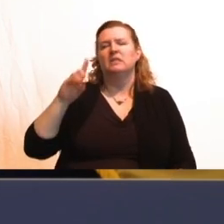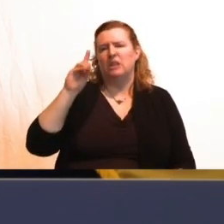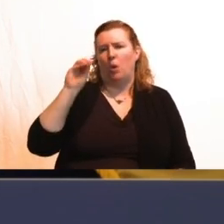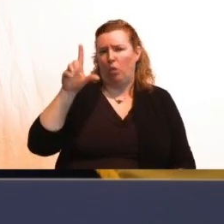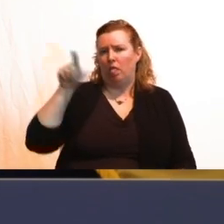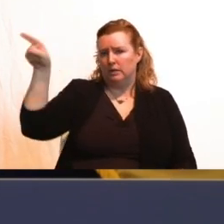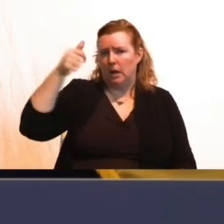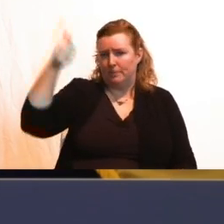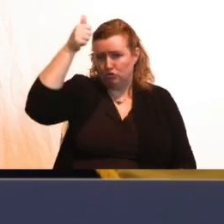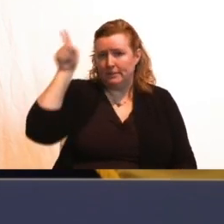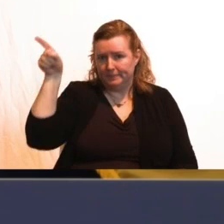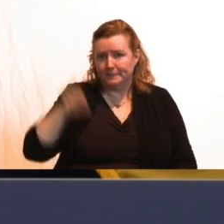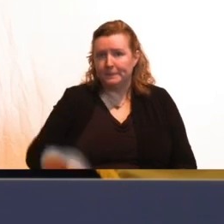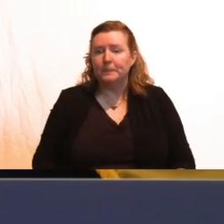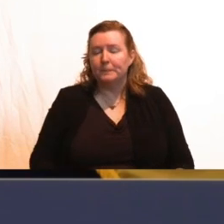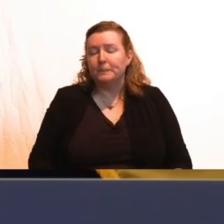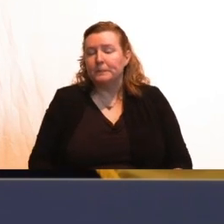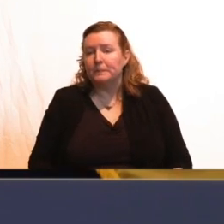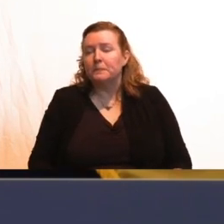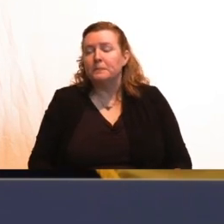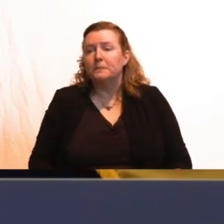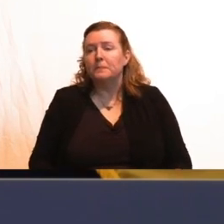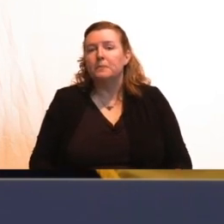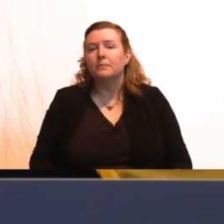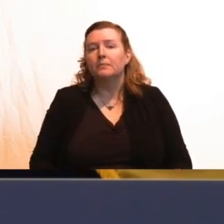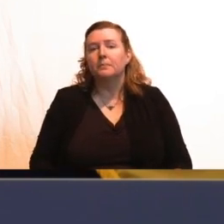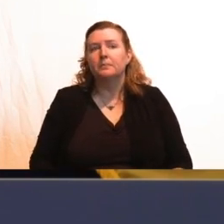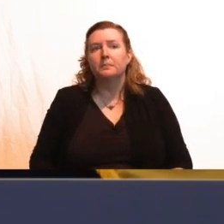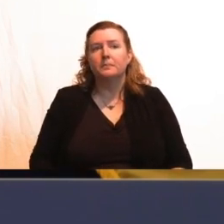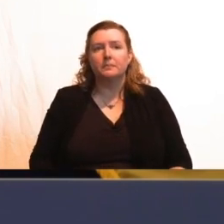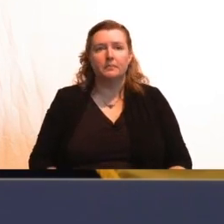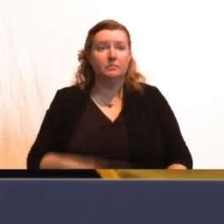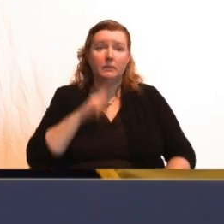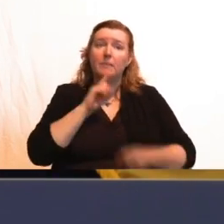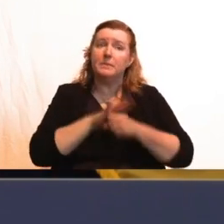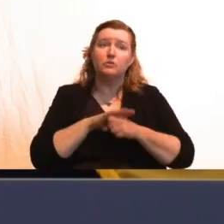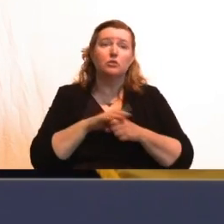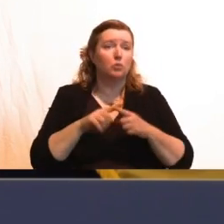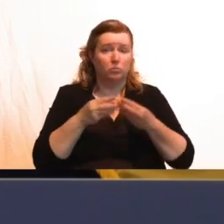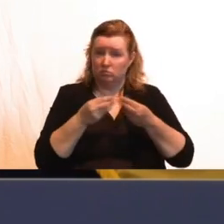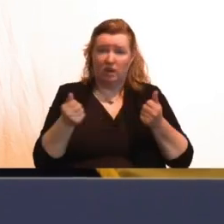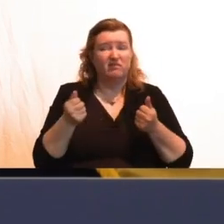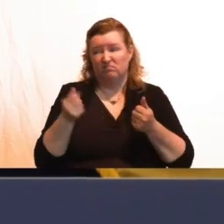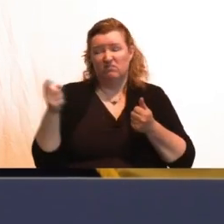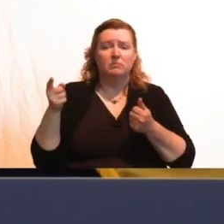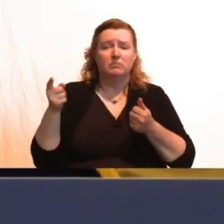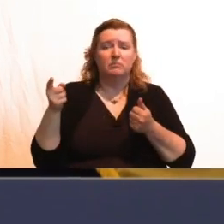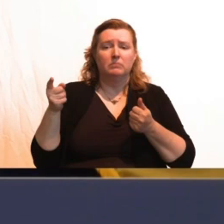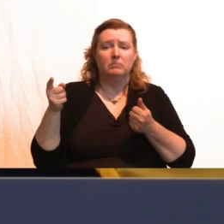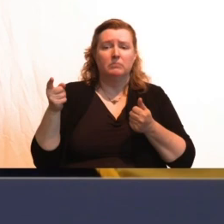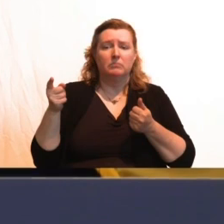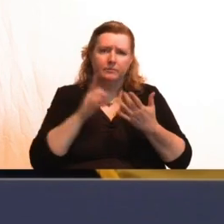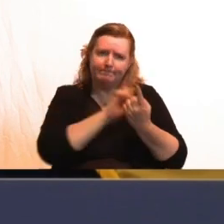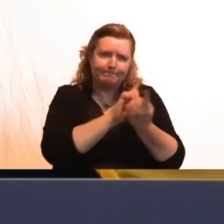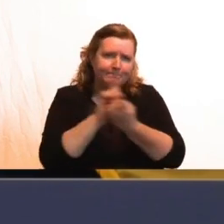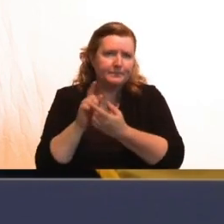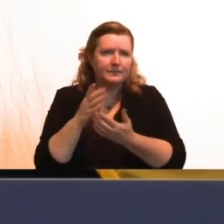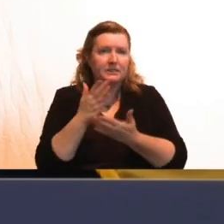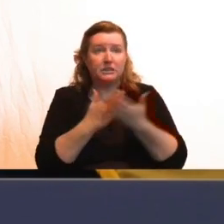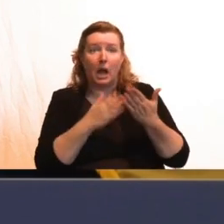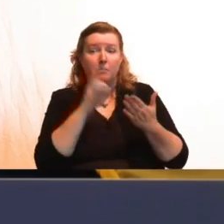resolved one way or the other. Some of them are very complicated. As I've said this many times here before, these are a lot of